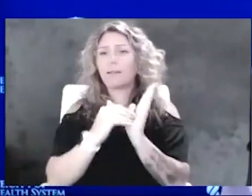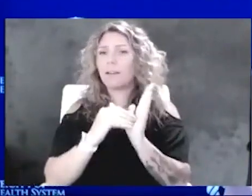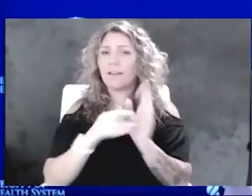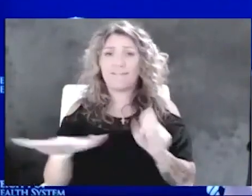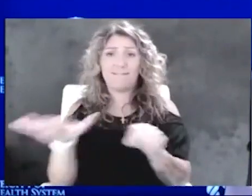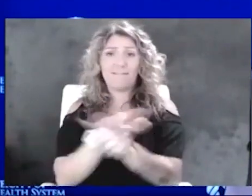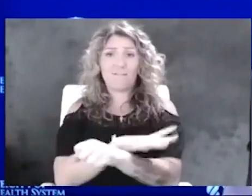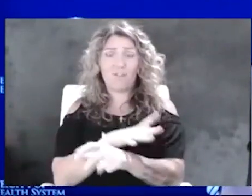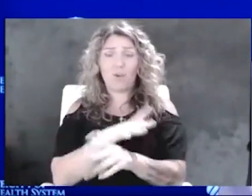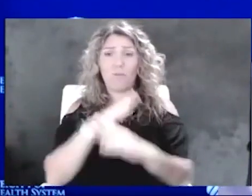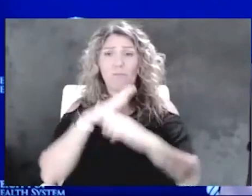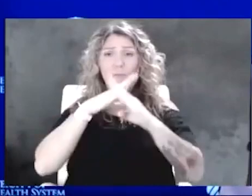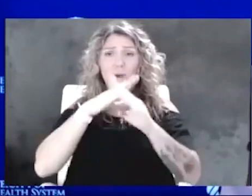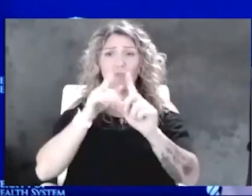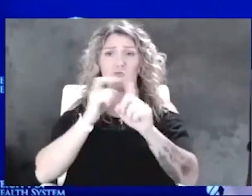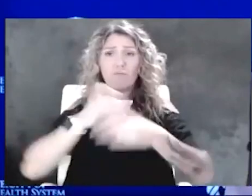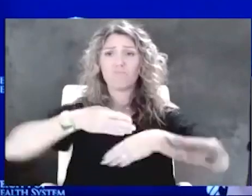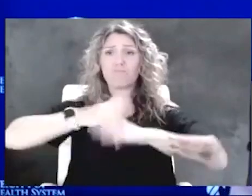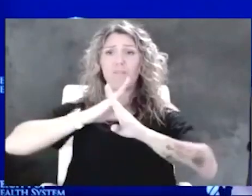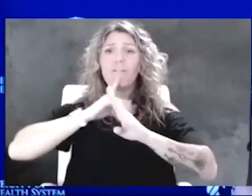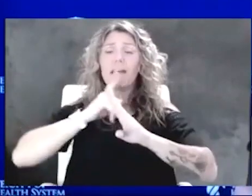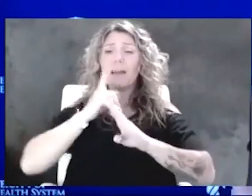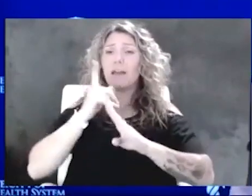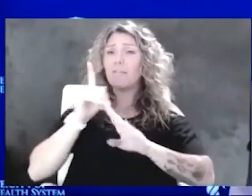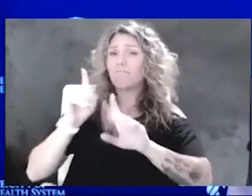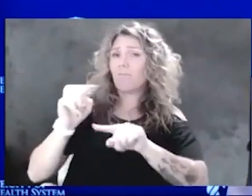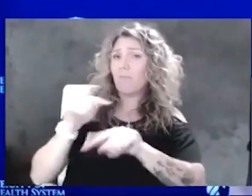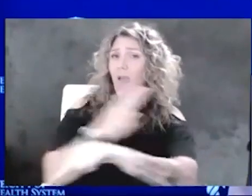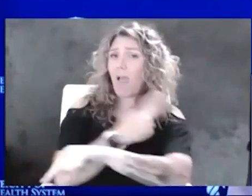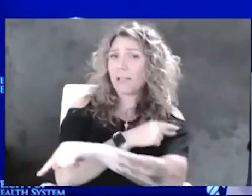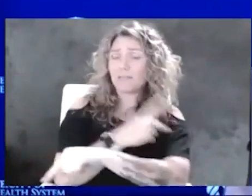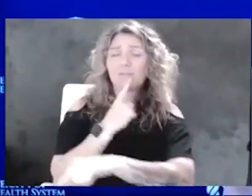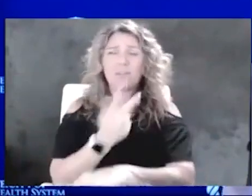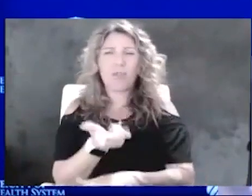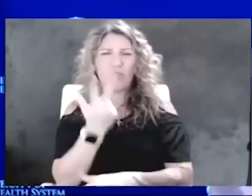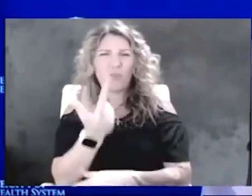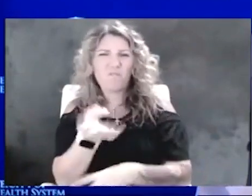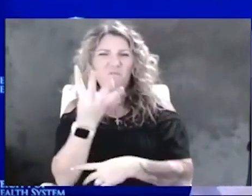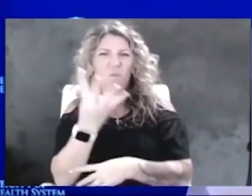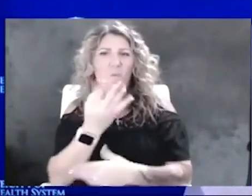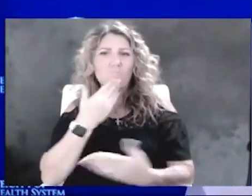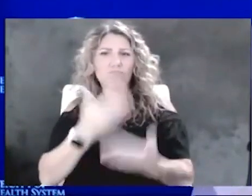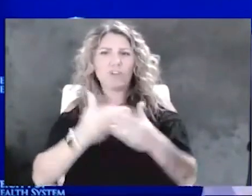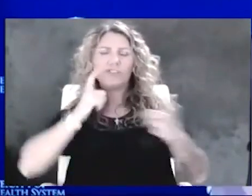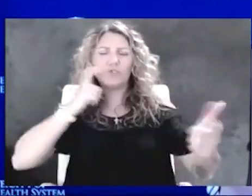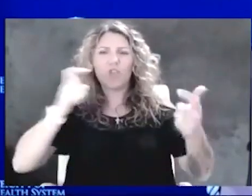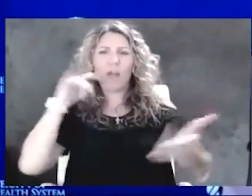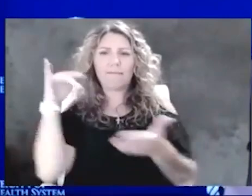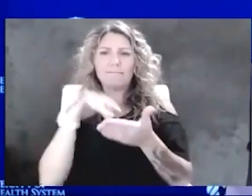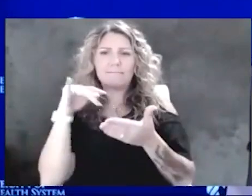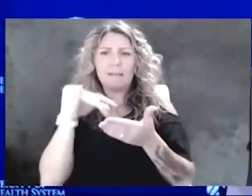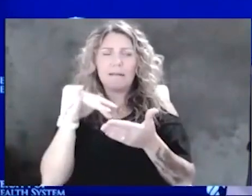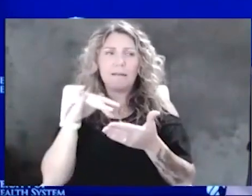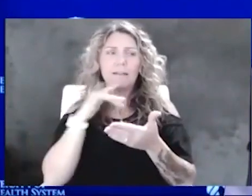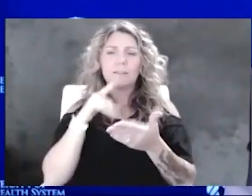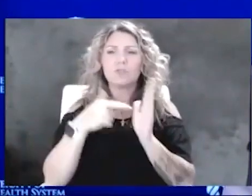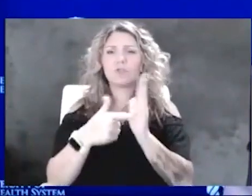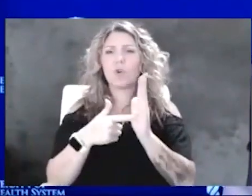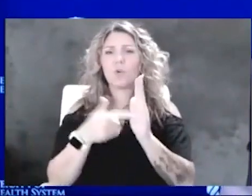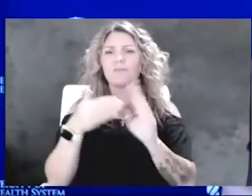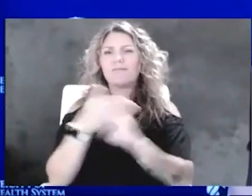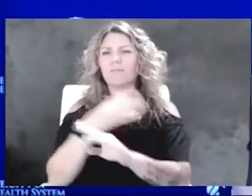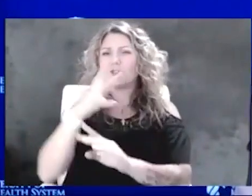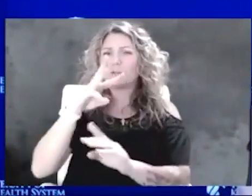preventing hospitalizations, we have 3 or 4 good studies now, large studies, showing that even 6 to 8 months after vaccination, you are